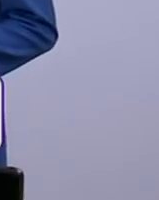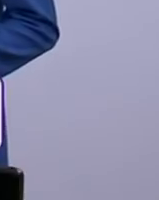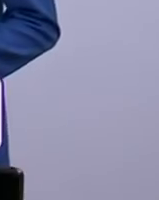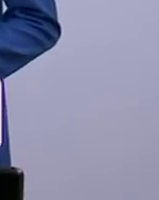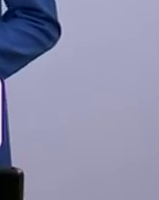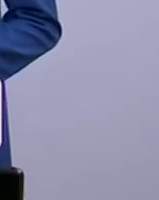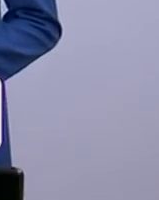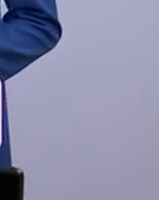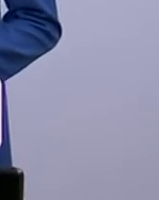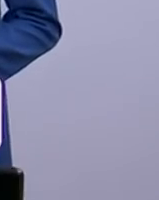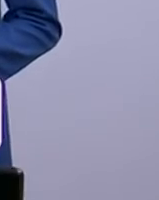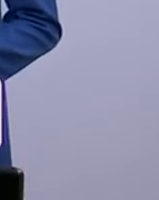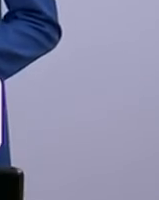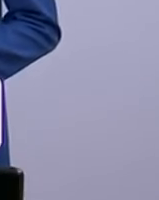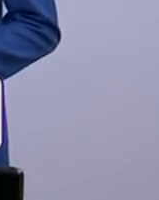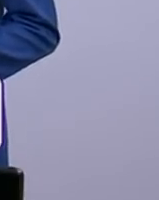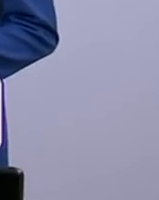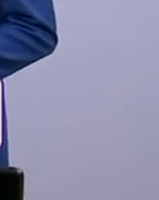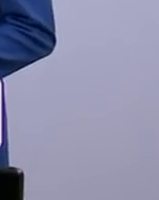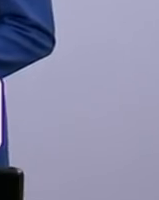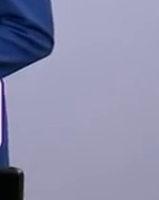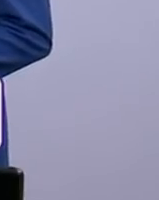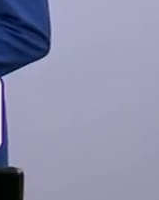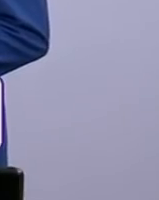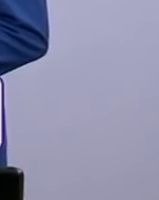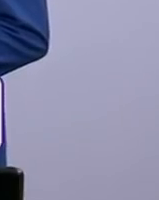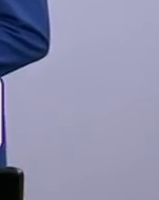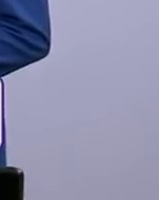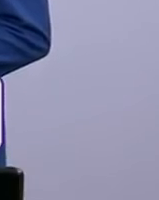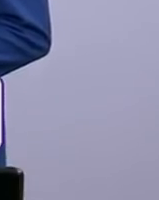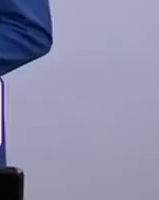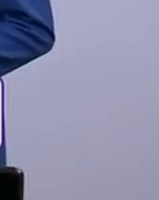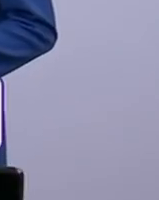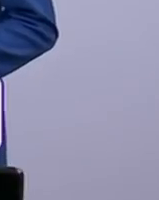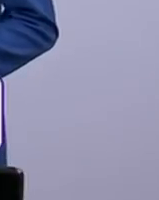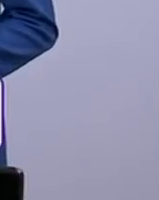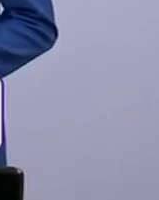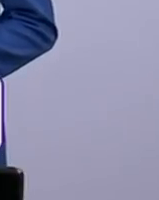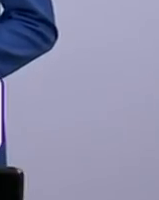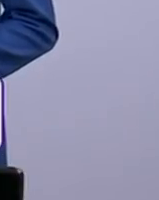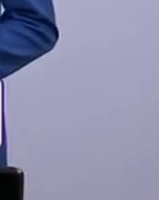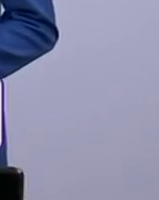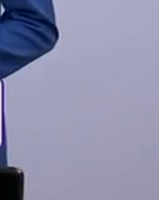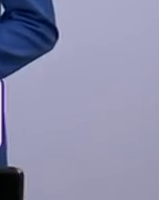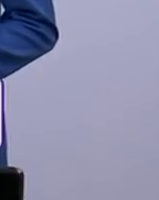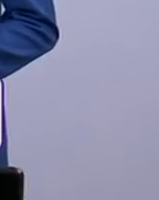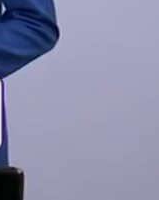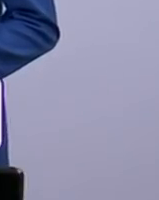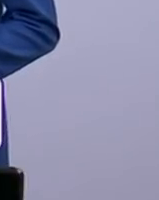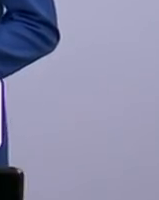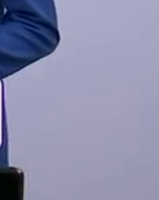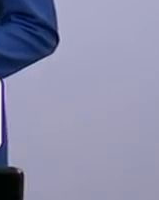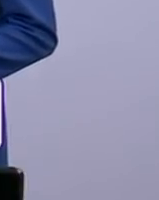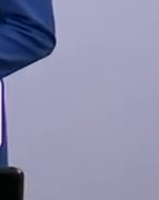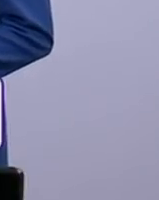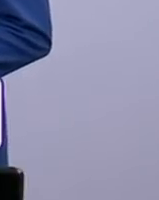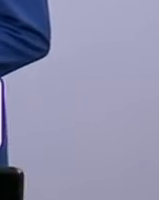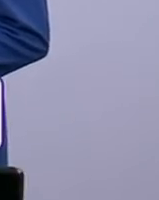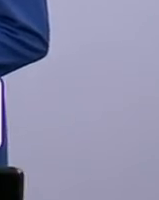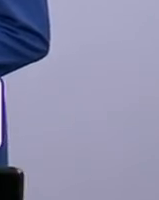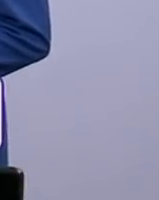sack. Number 7. Be made redundant. Number